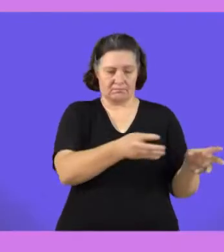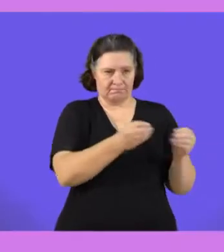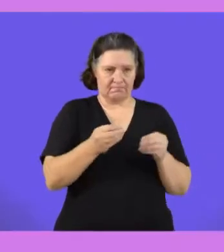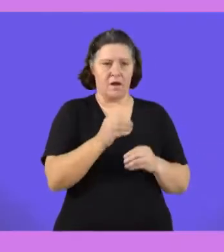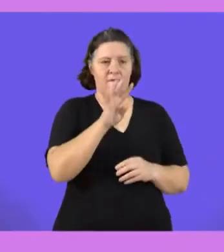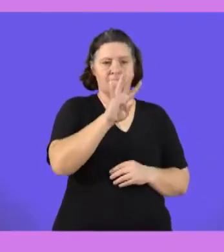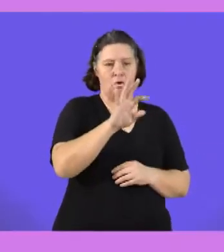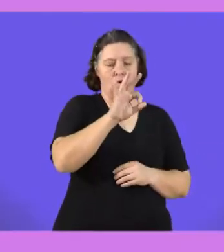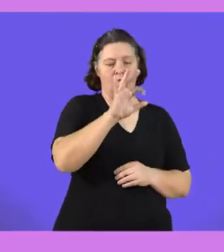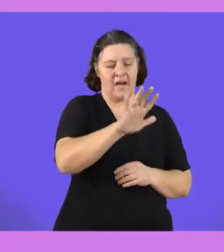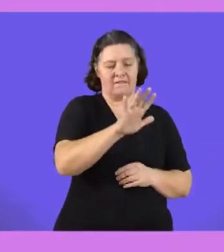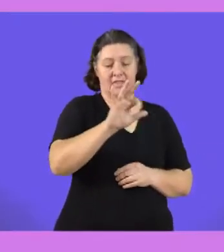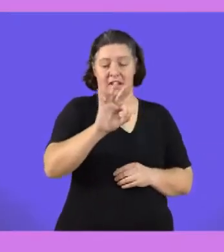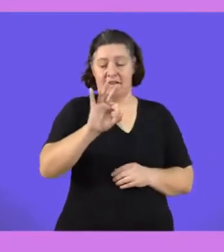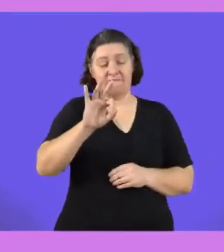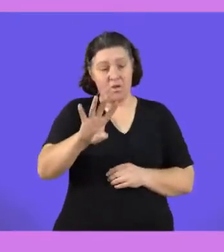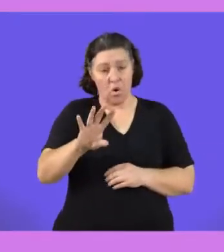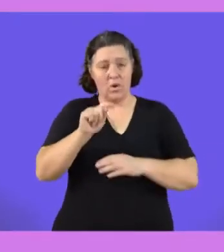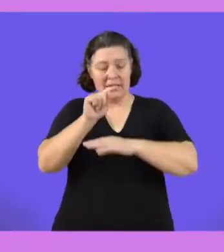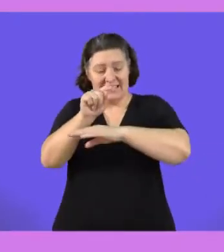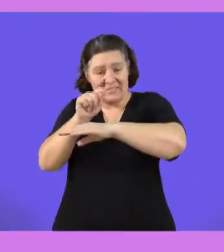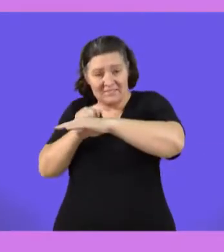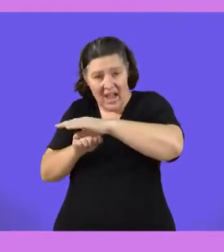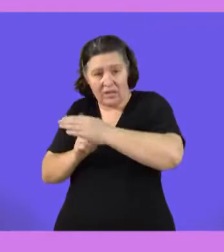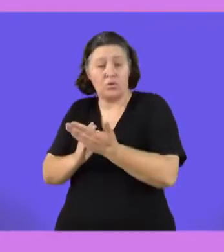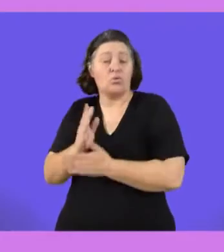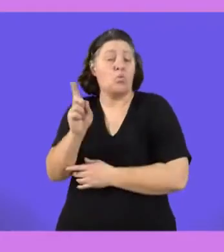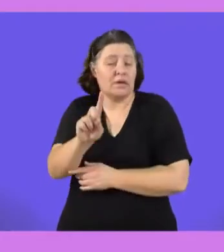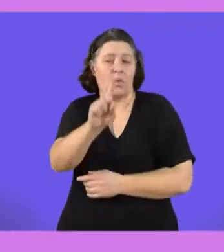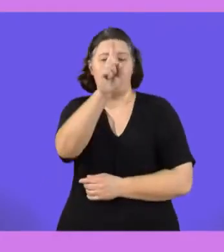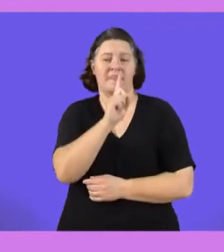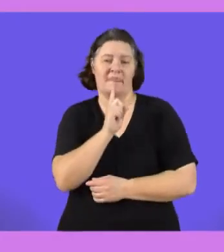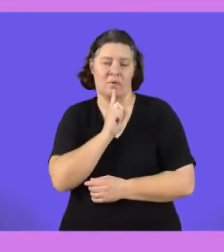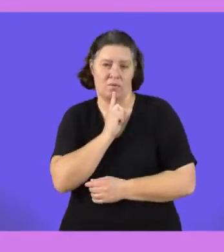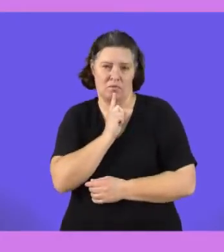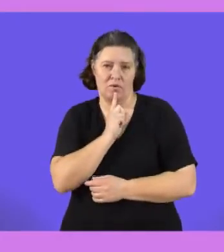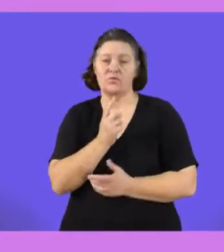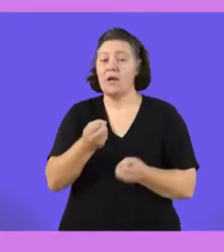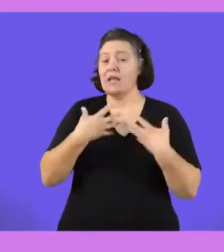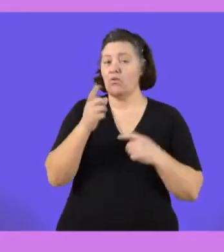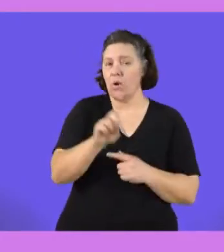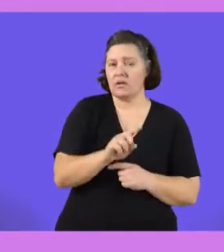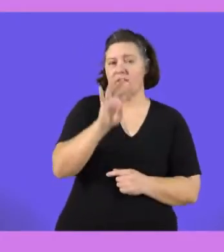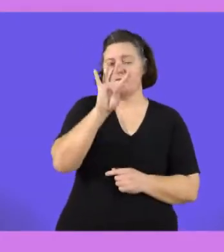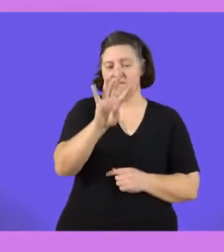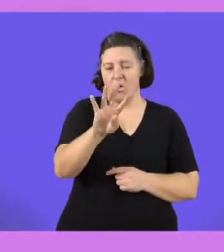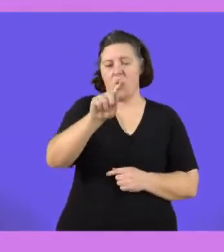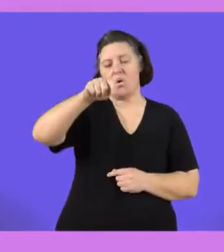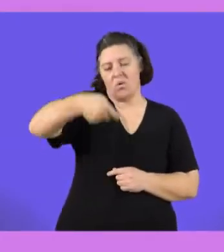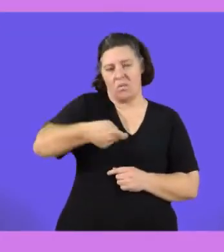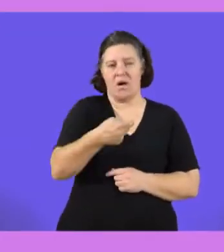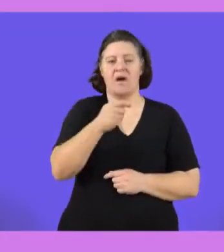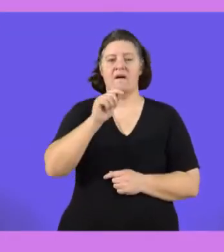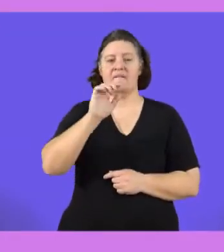this 4,534 and I divide that by 1,000. So that will give me